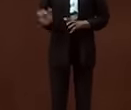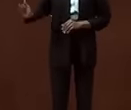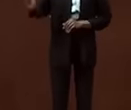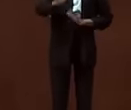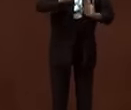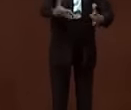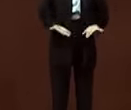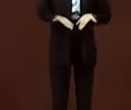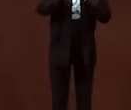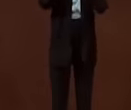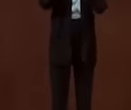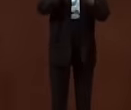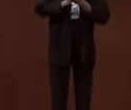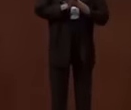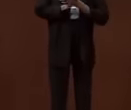Arise.